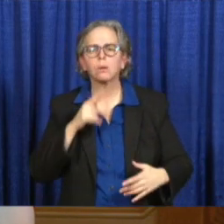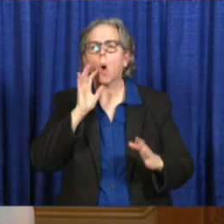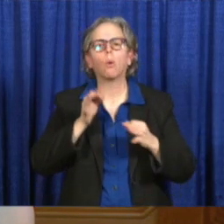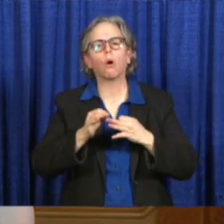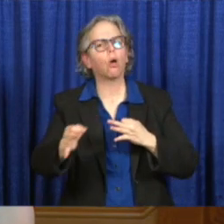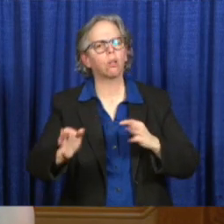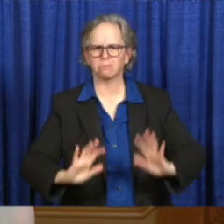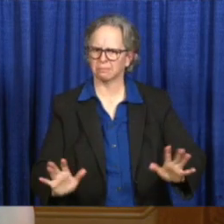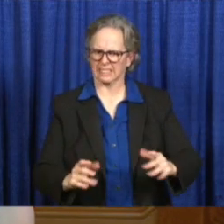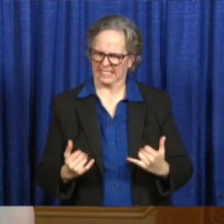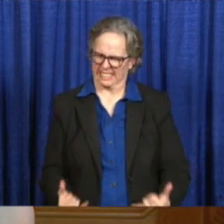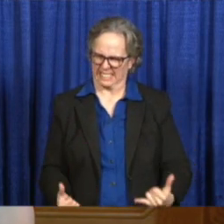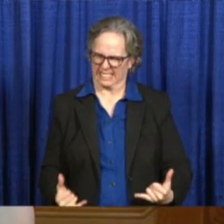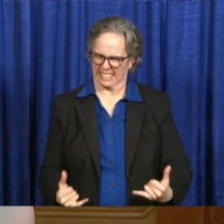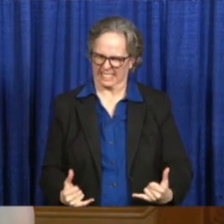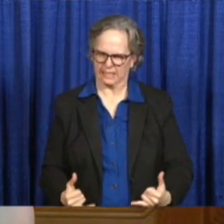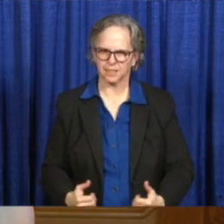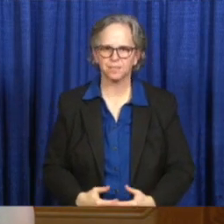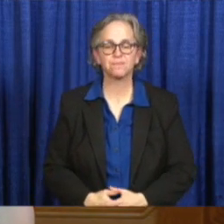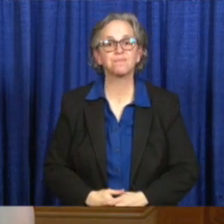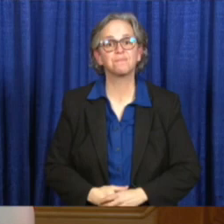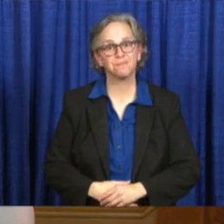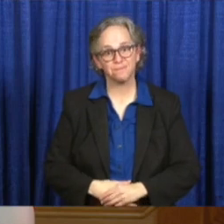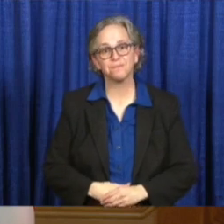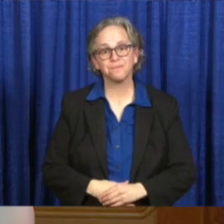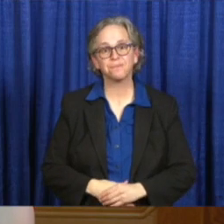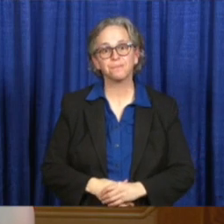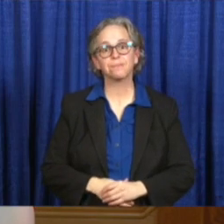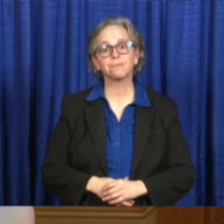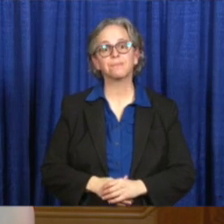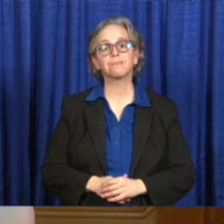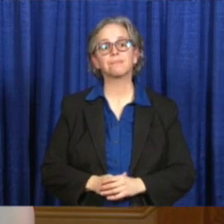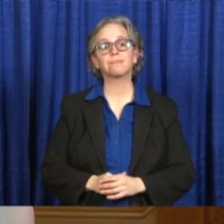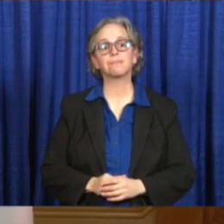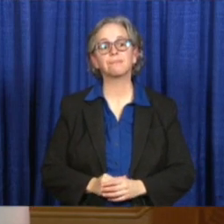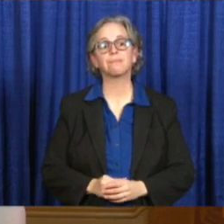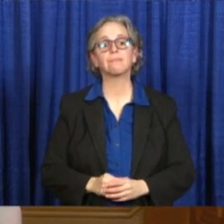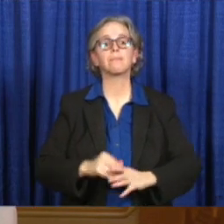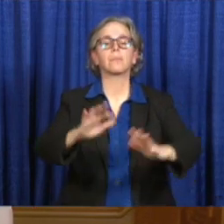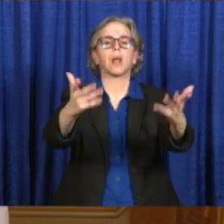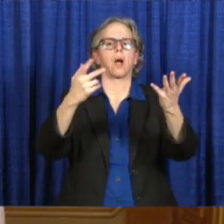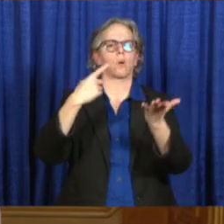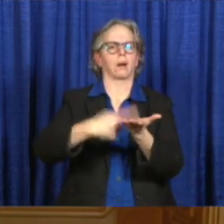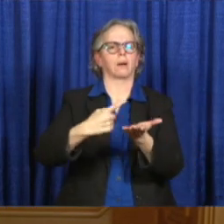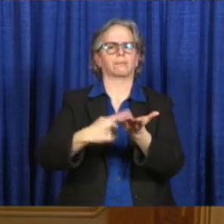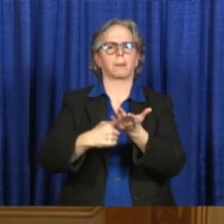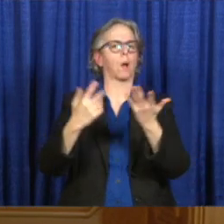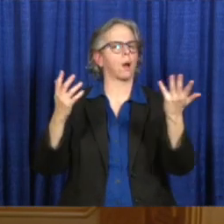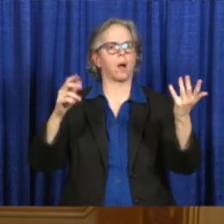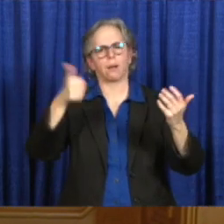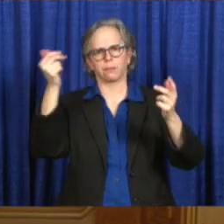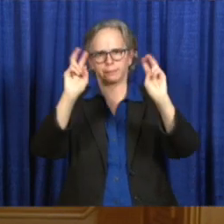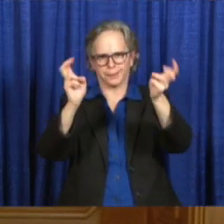Let me now talk a little bit and give you an update in regard to testing. We know that